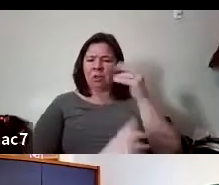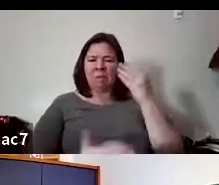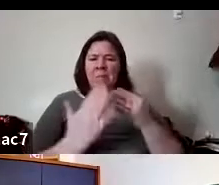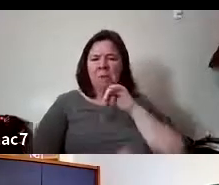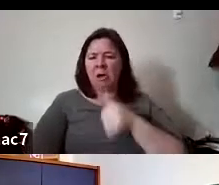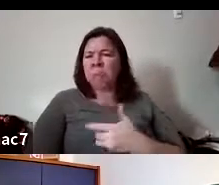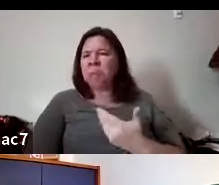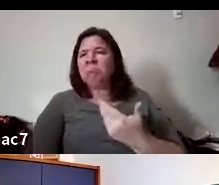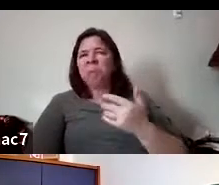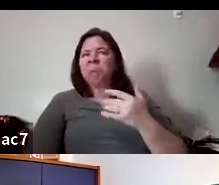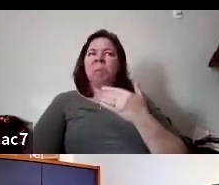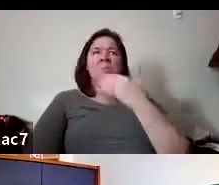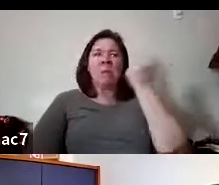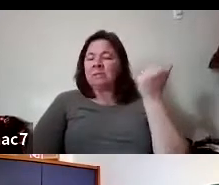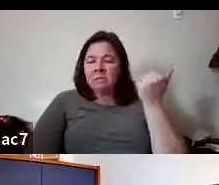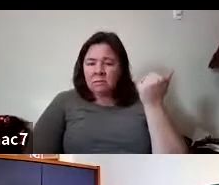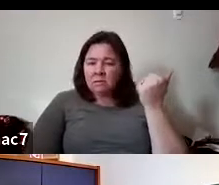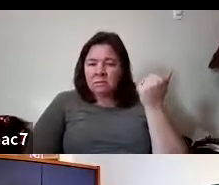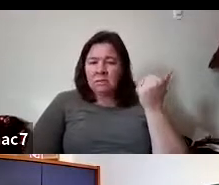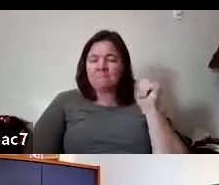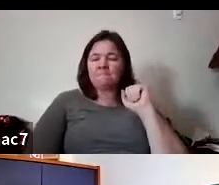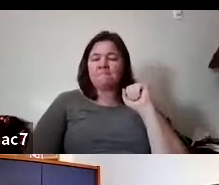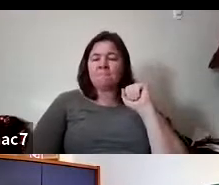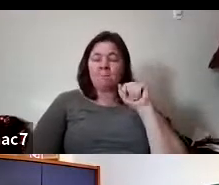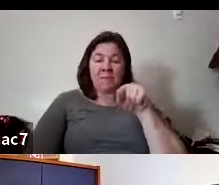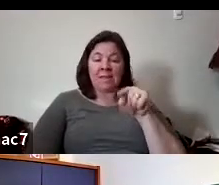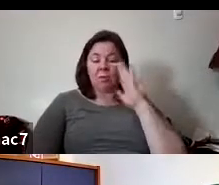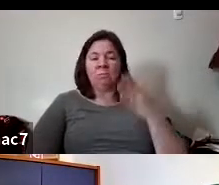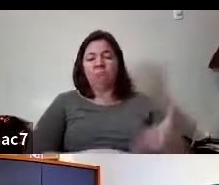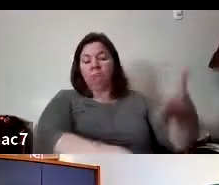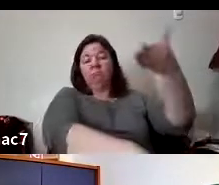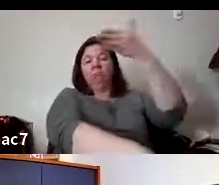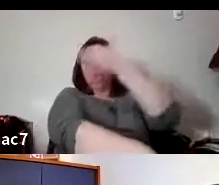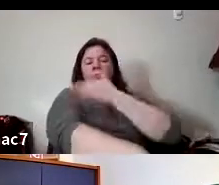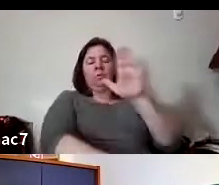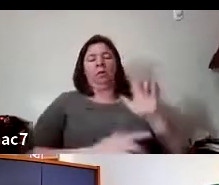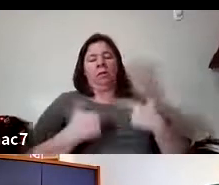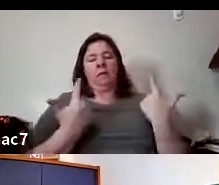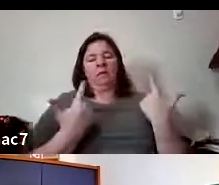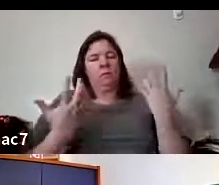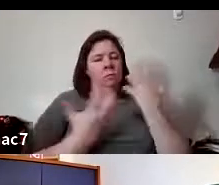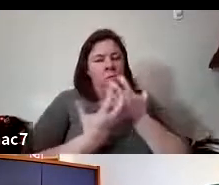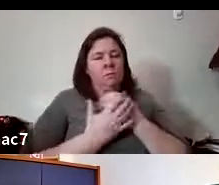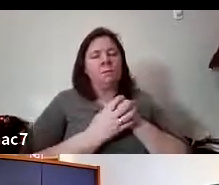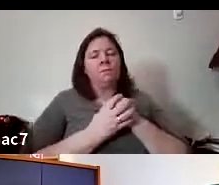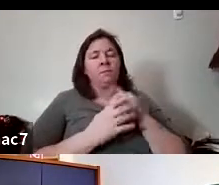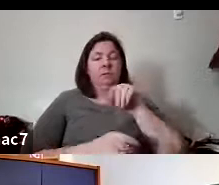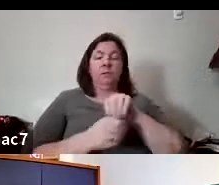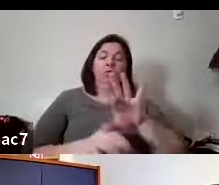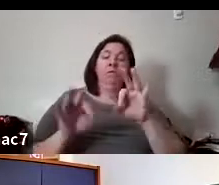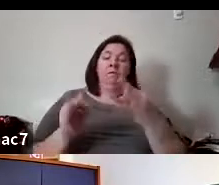been ideal, it's definitely going to be awesome that you can be the hero in your